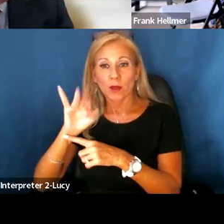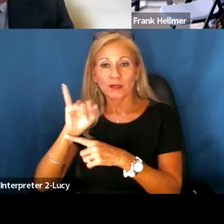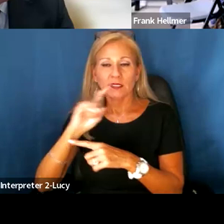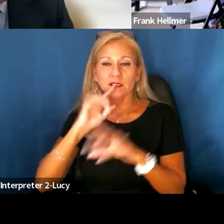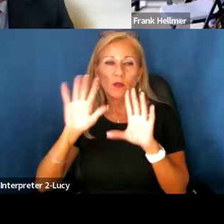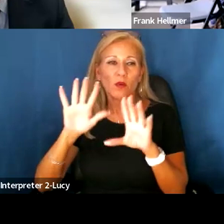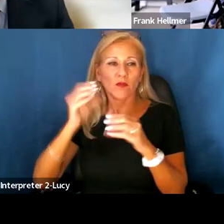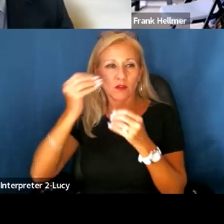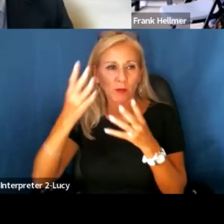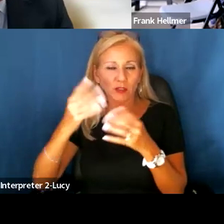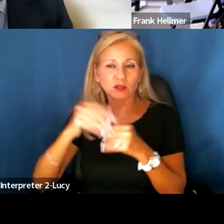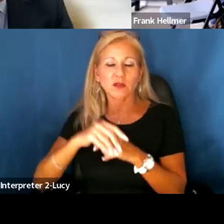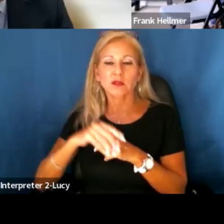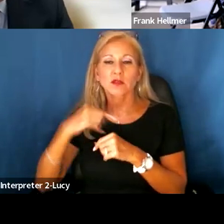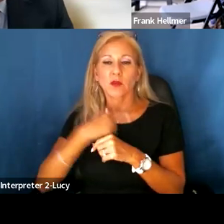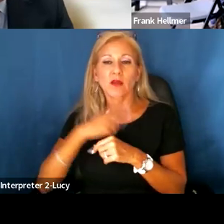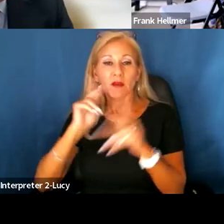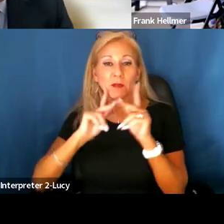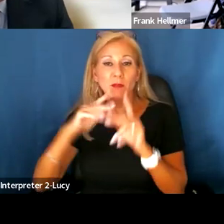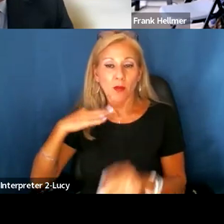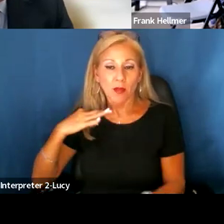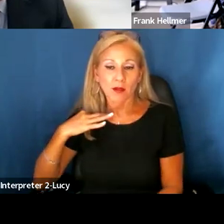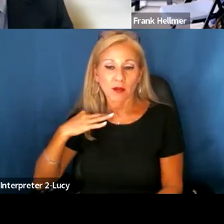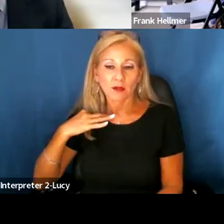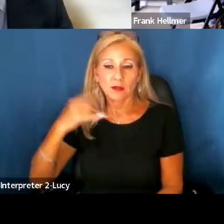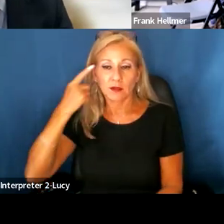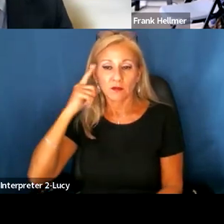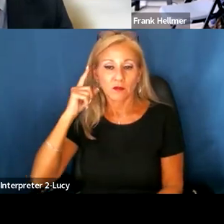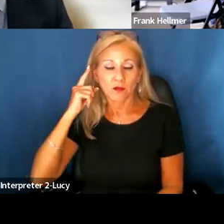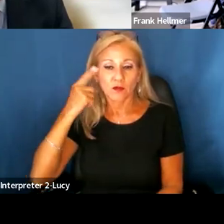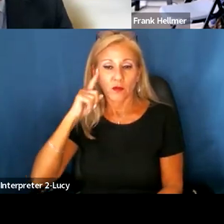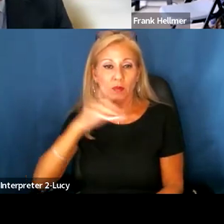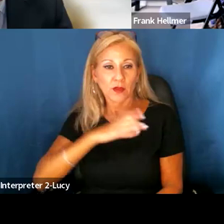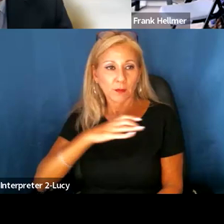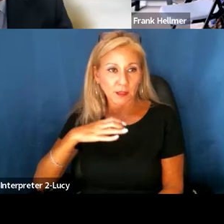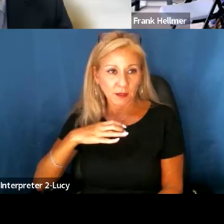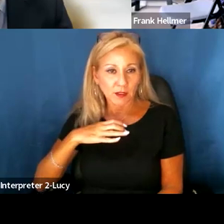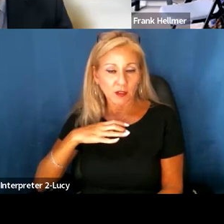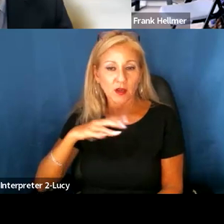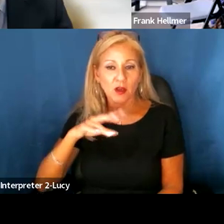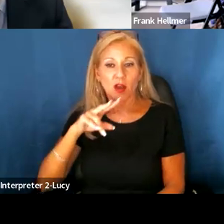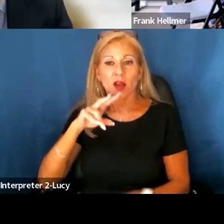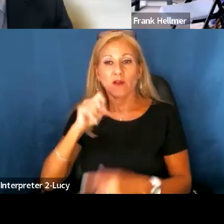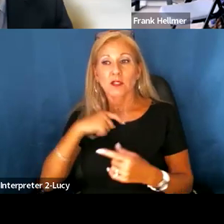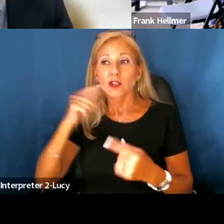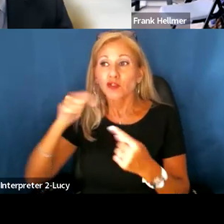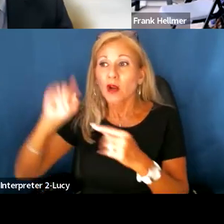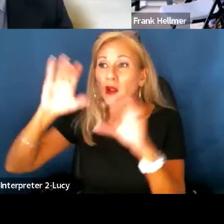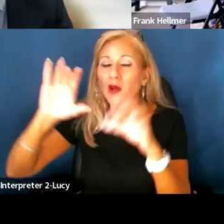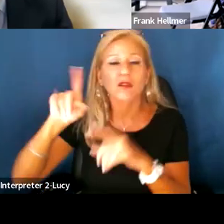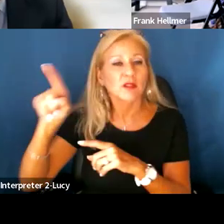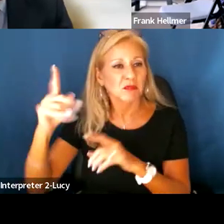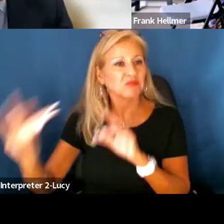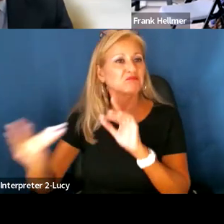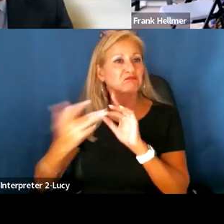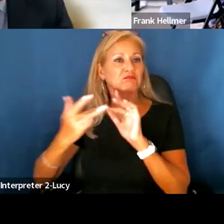get that out. We actually have had people apply for the committee versus us going out and finding people, because we want people